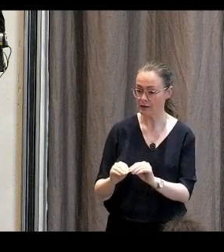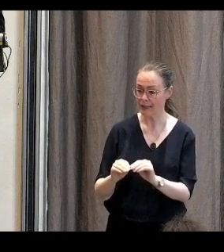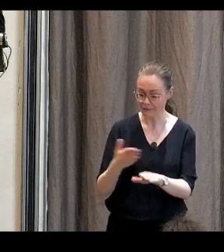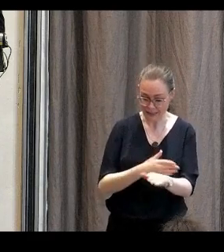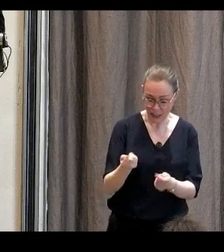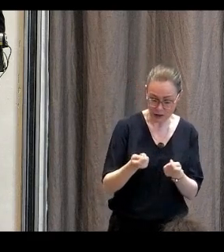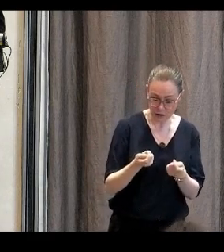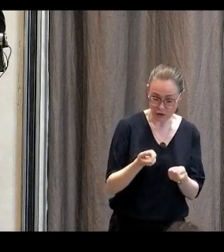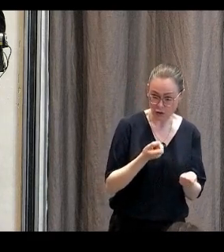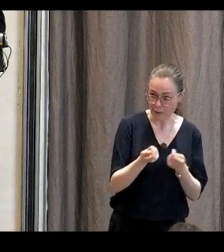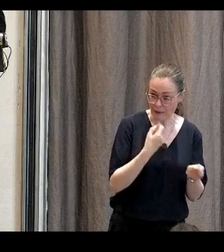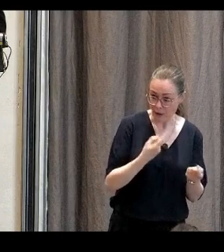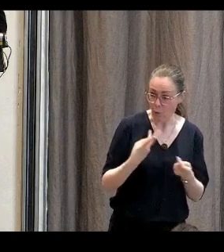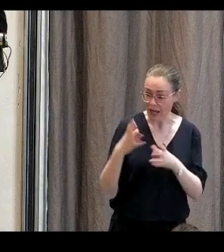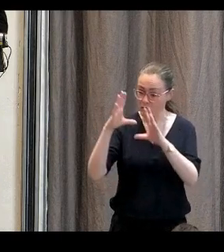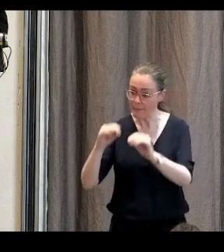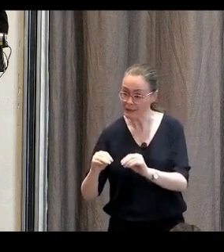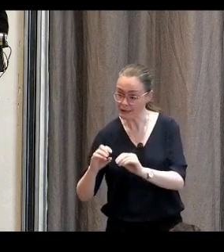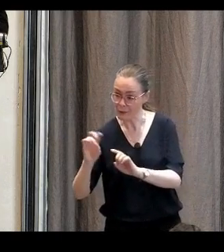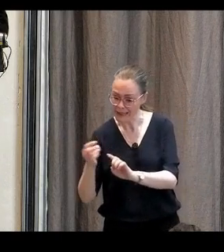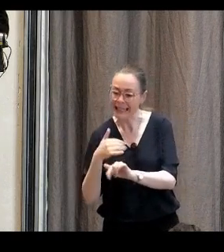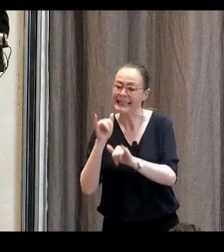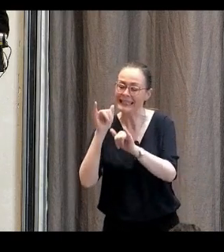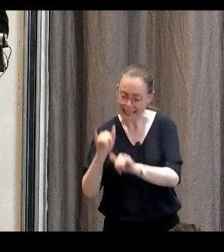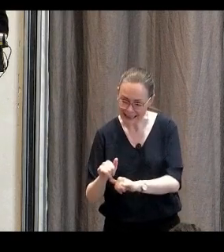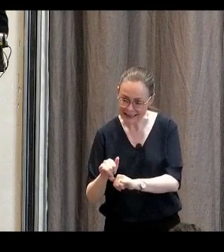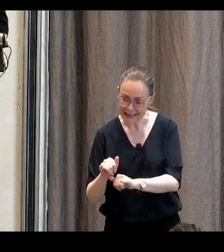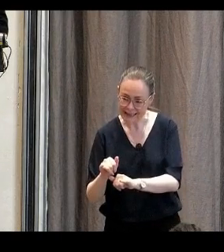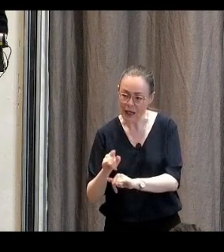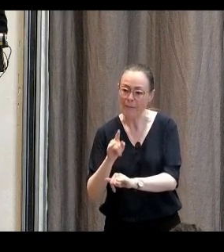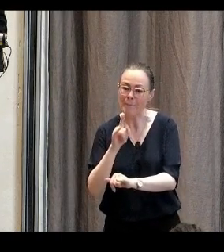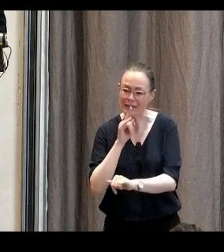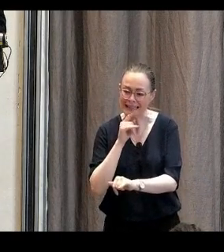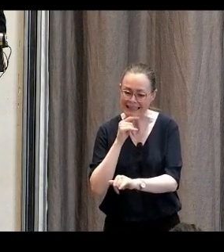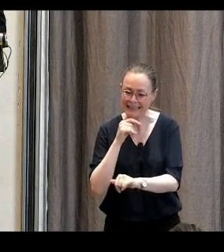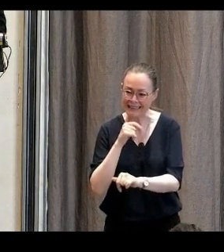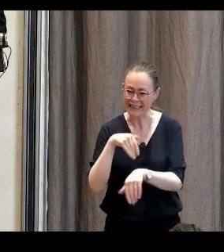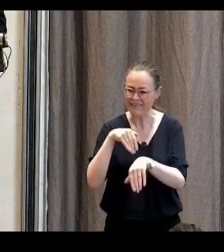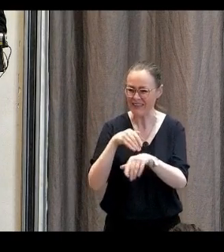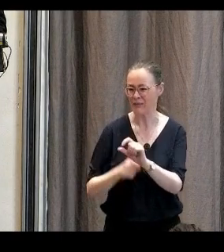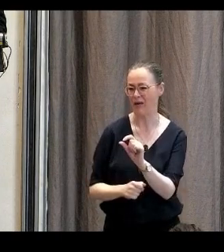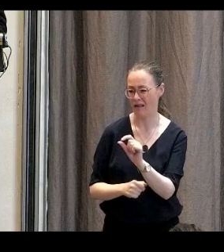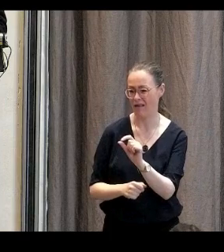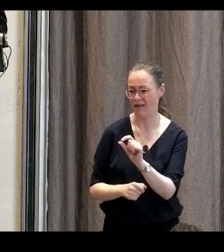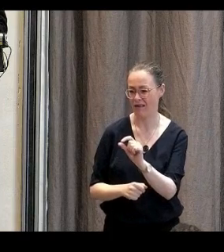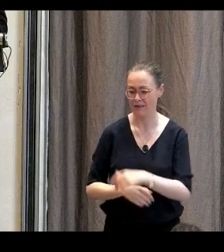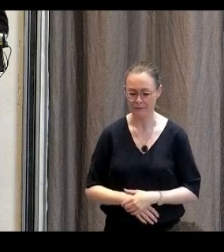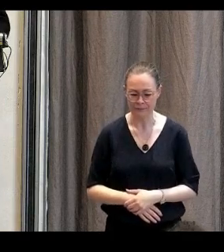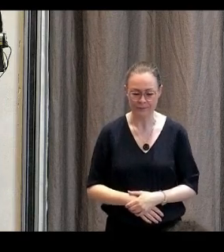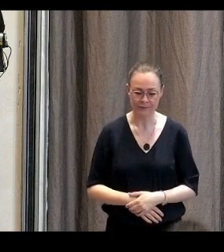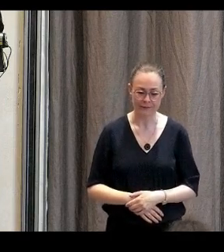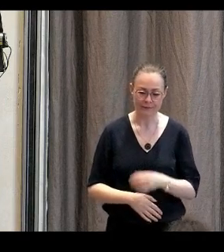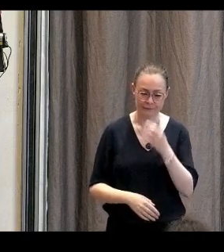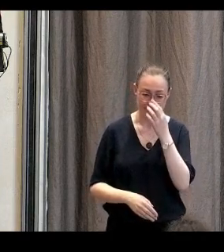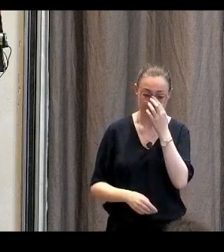started treatment? And the answer is yes, but the treatment effect was really small. And then when we